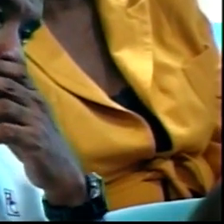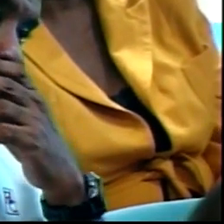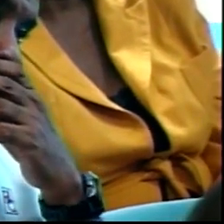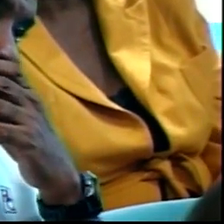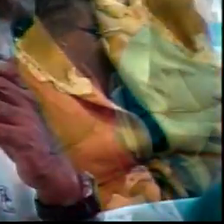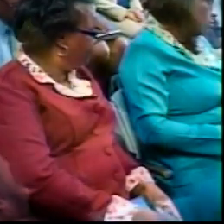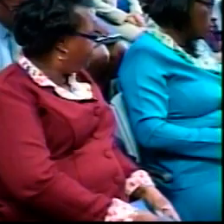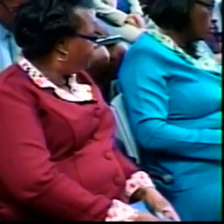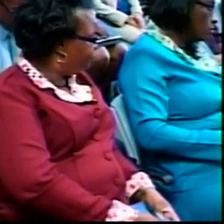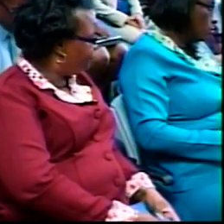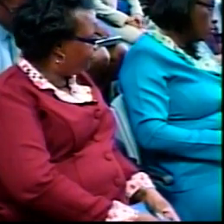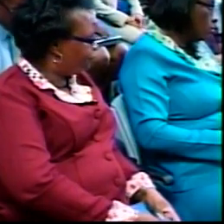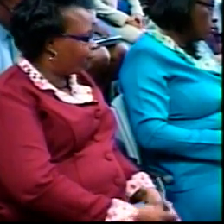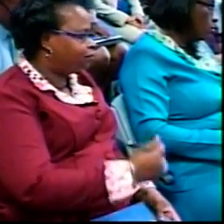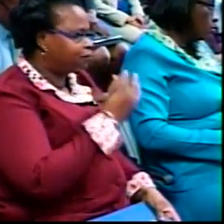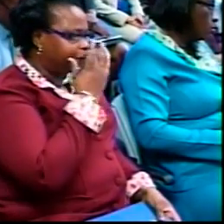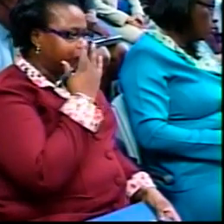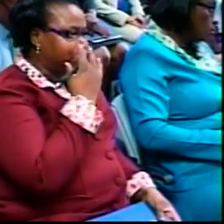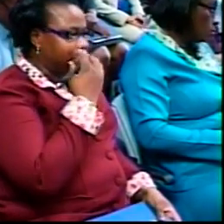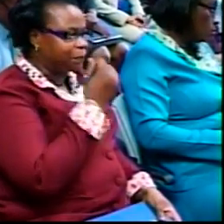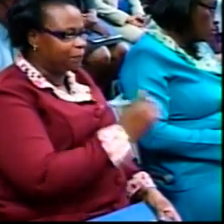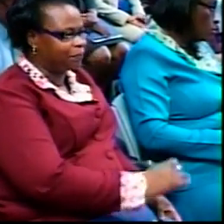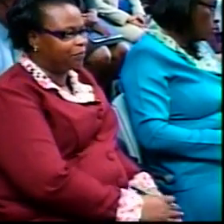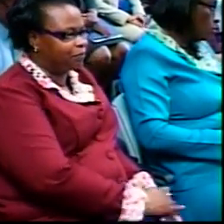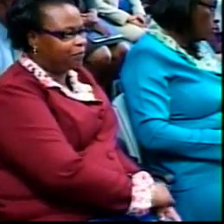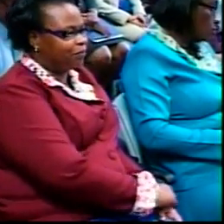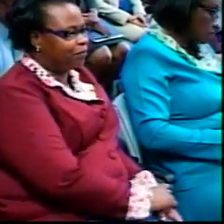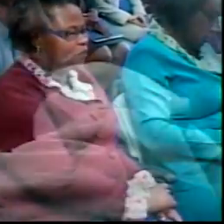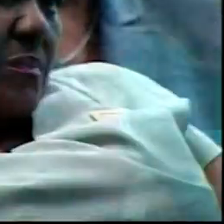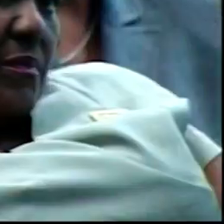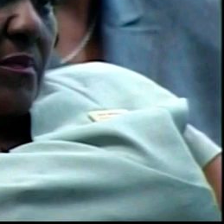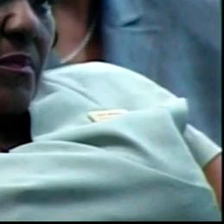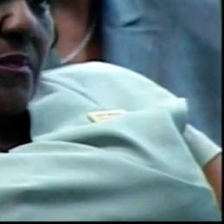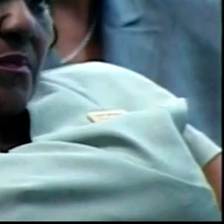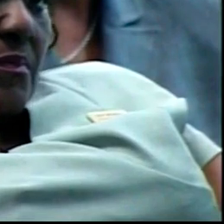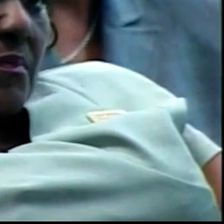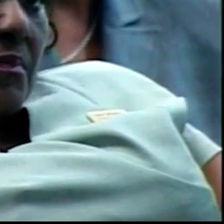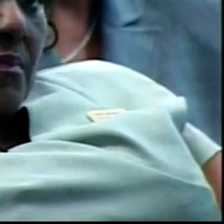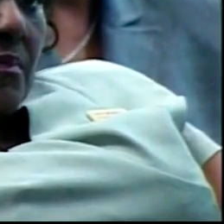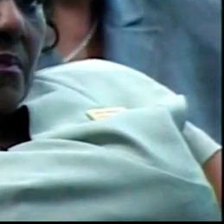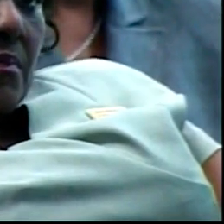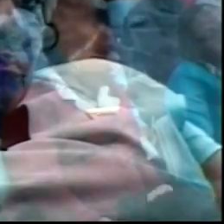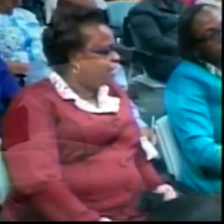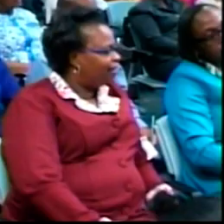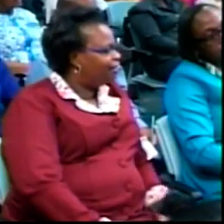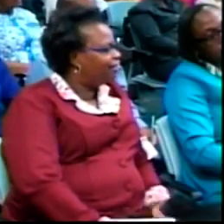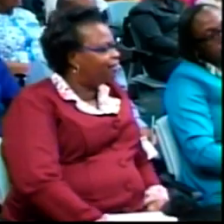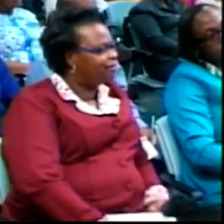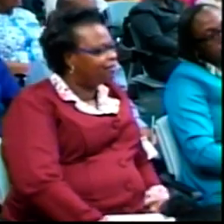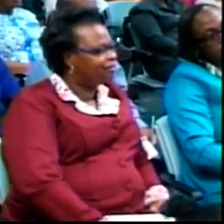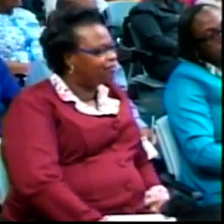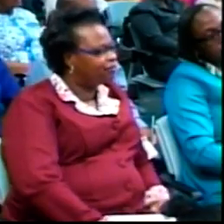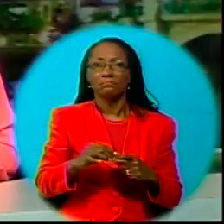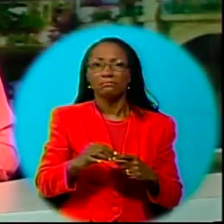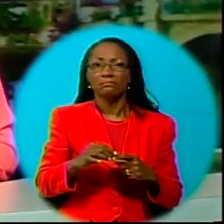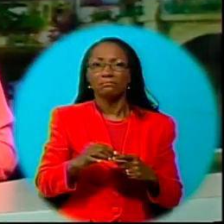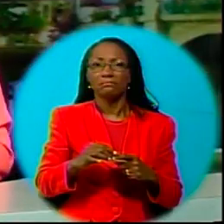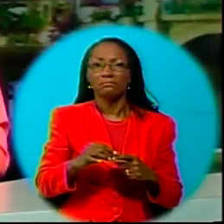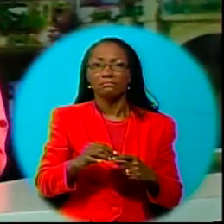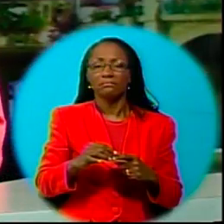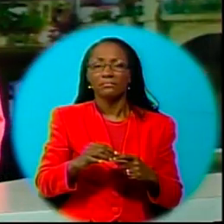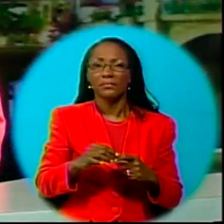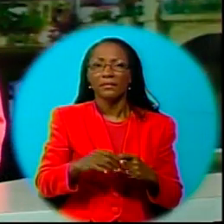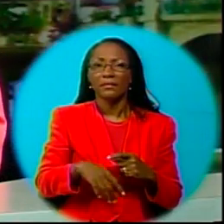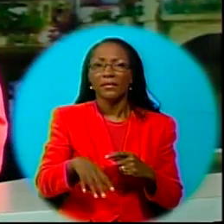forum titled Sexual Harassment, a Modern Workplace Dilemma, hosted by the Barbados Employers Confederation. She